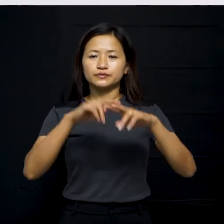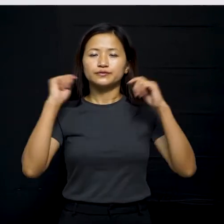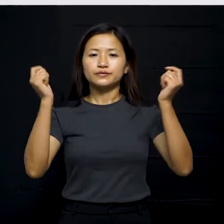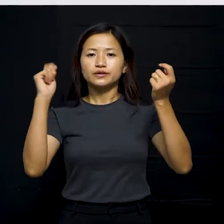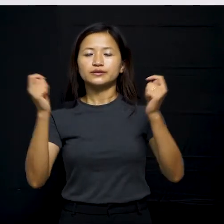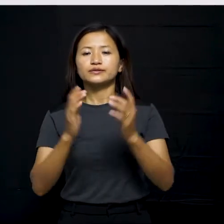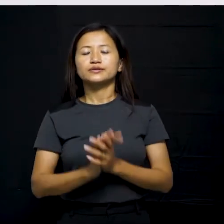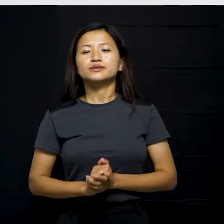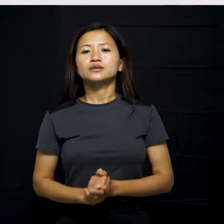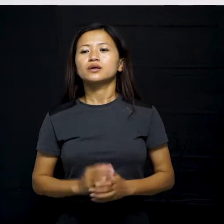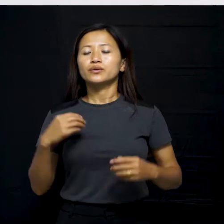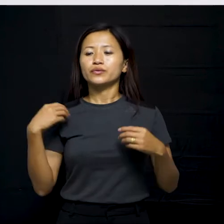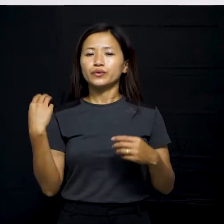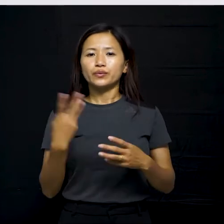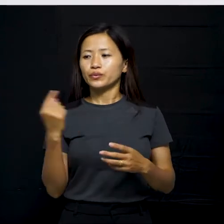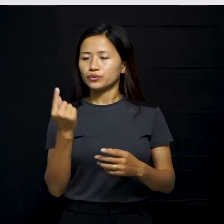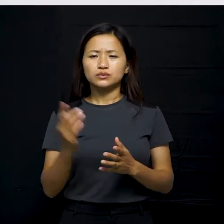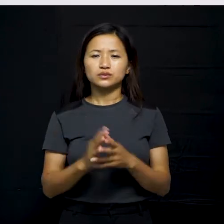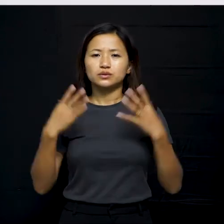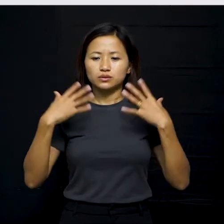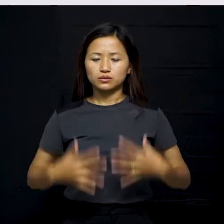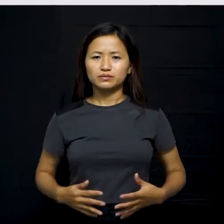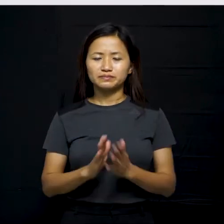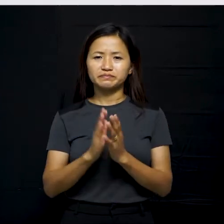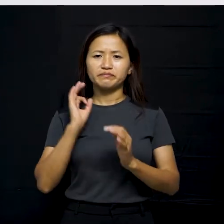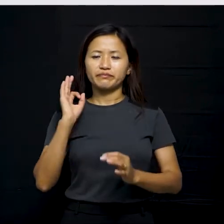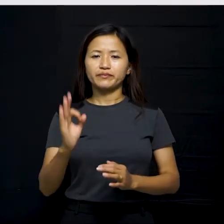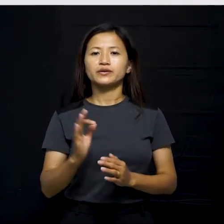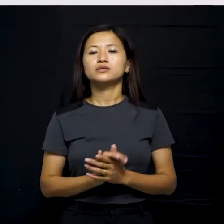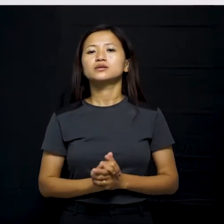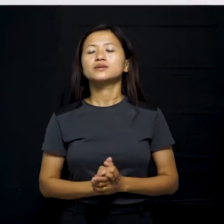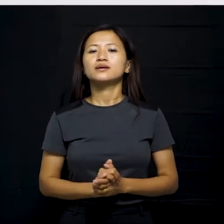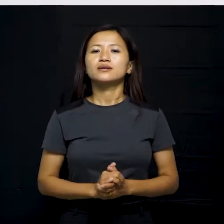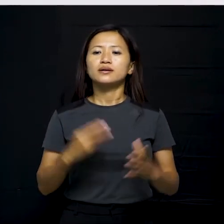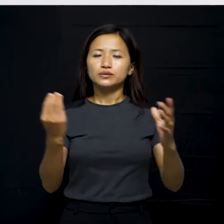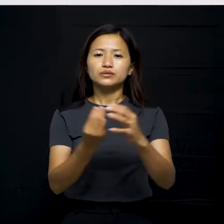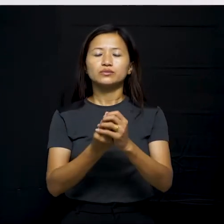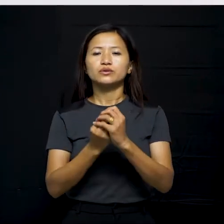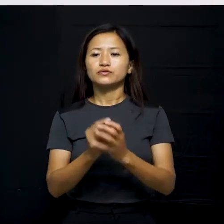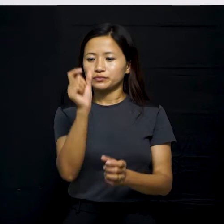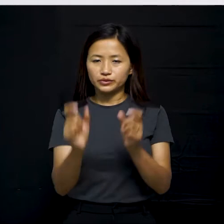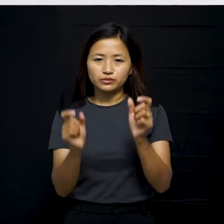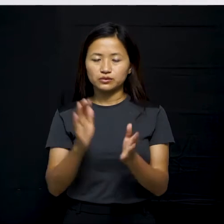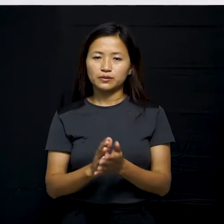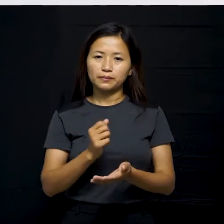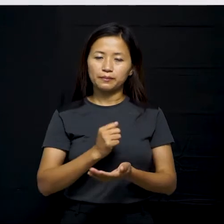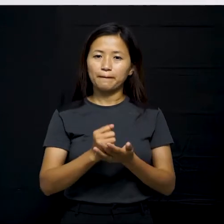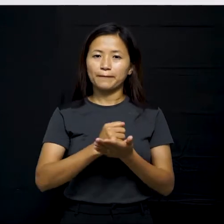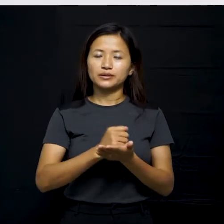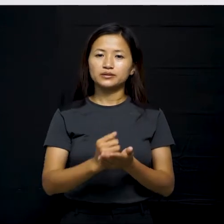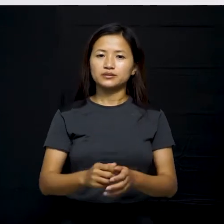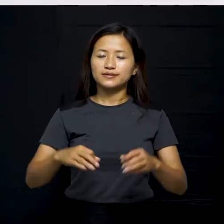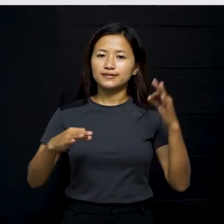and that is, they wear their clothes perfectly. Some of them, there will be group of people who used to practice the folk